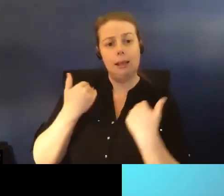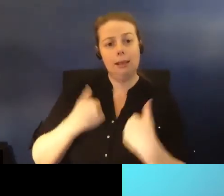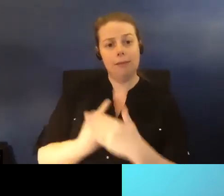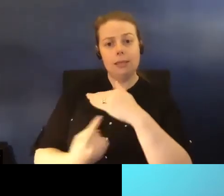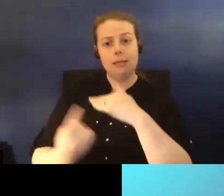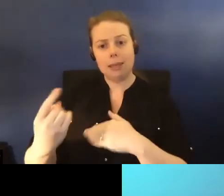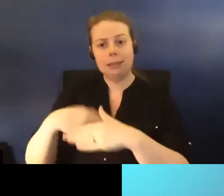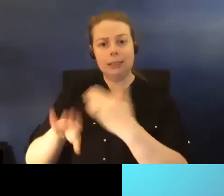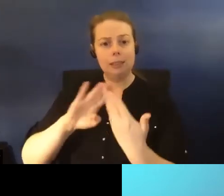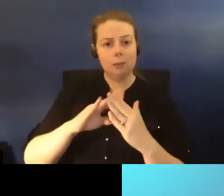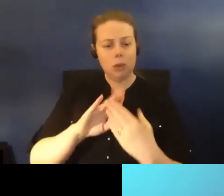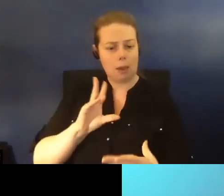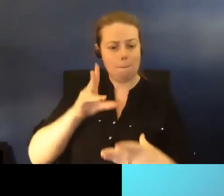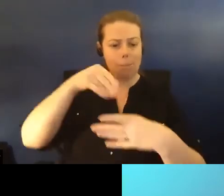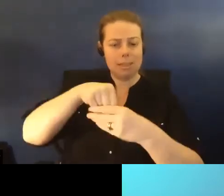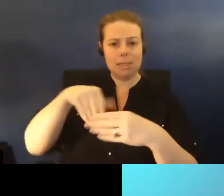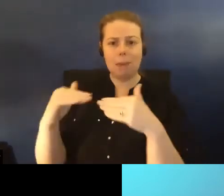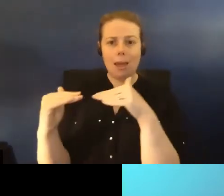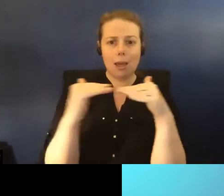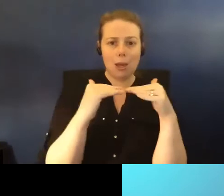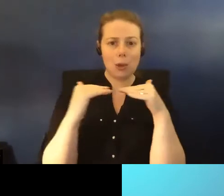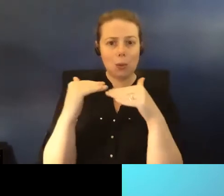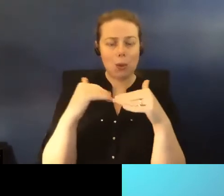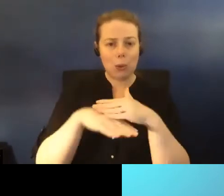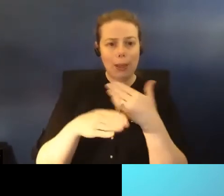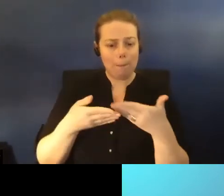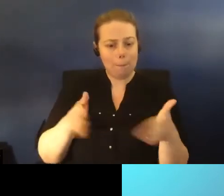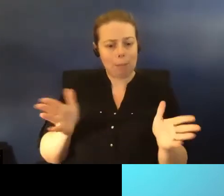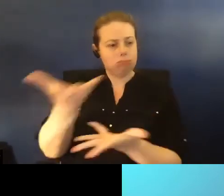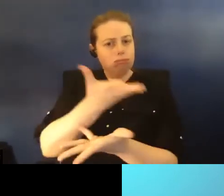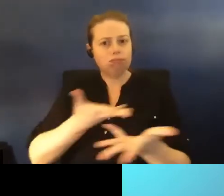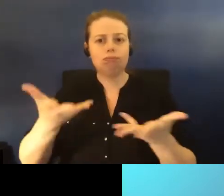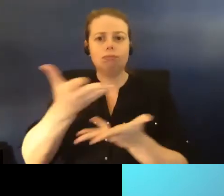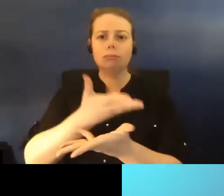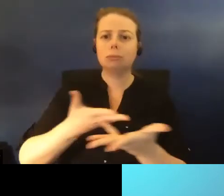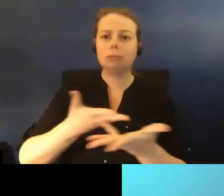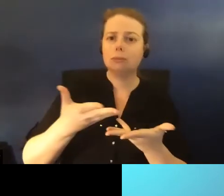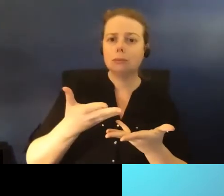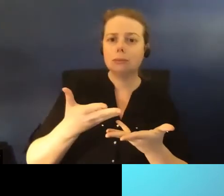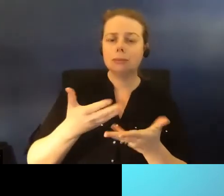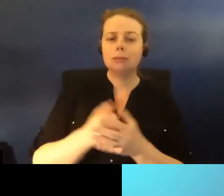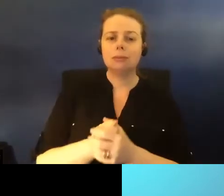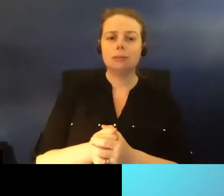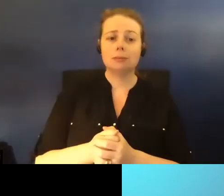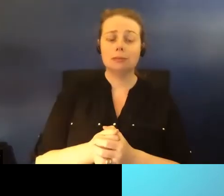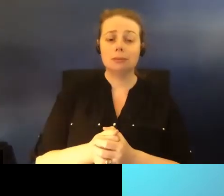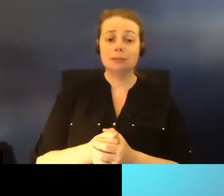to participate equally in the public discourse. For this to be possible, it